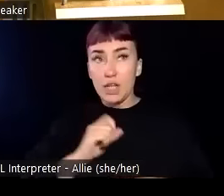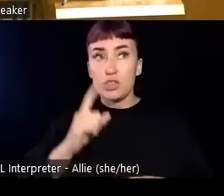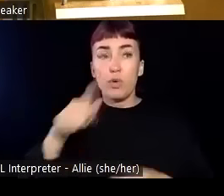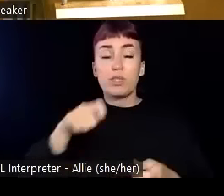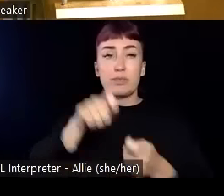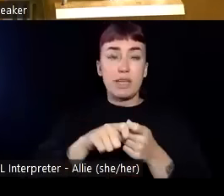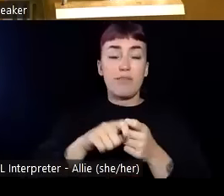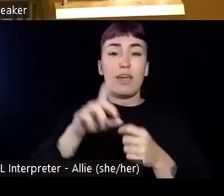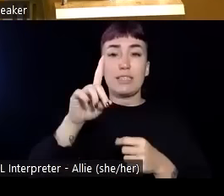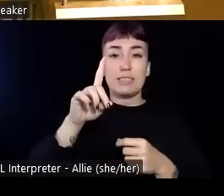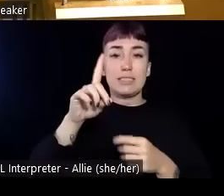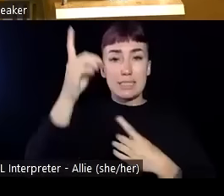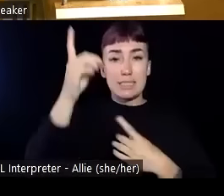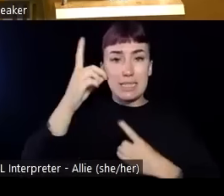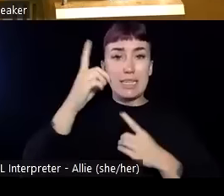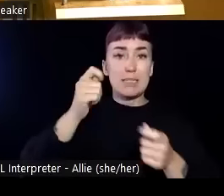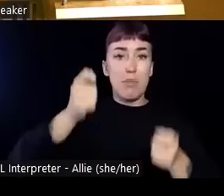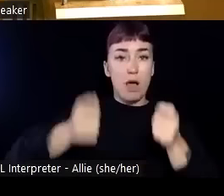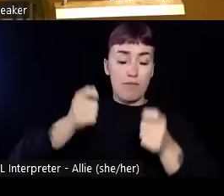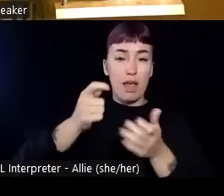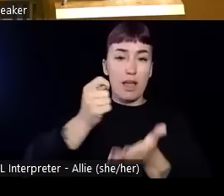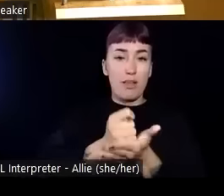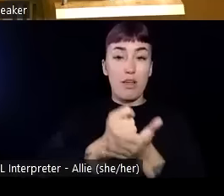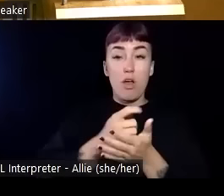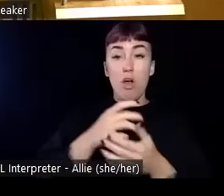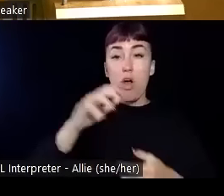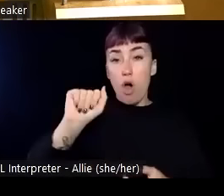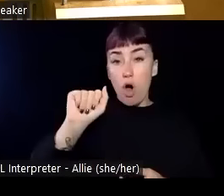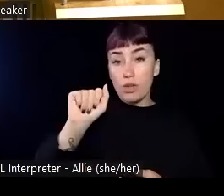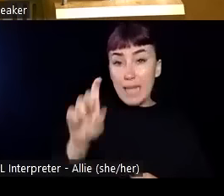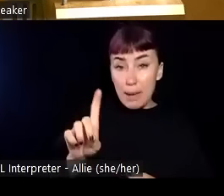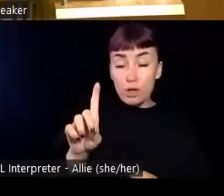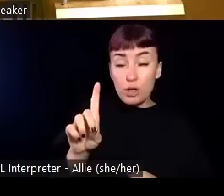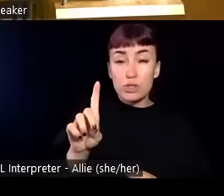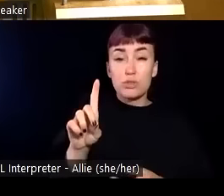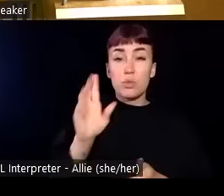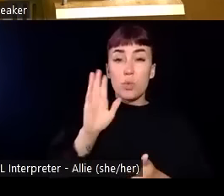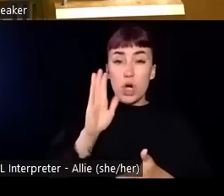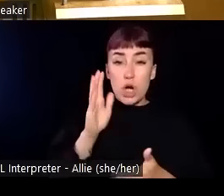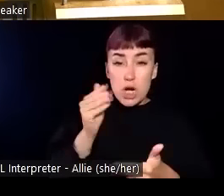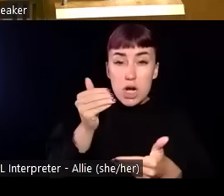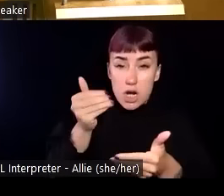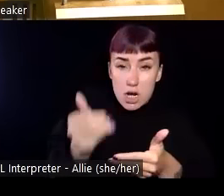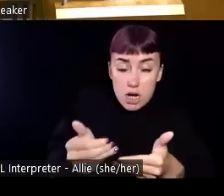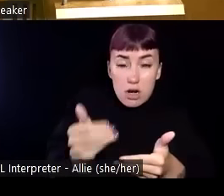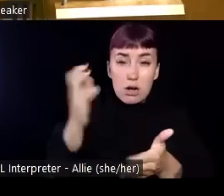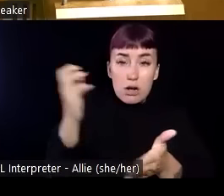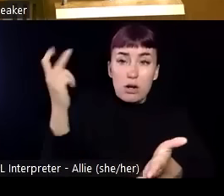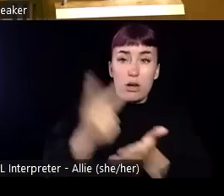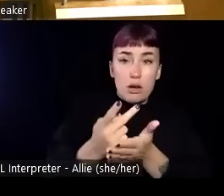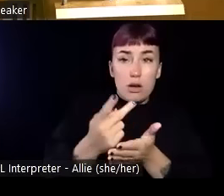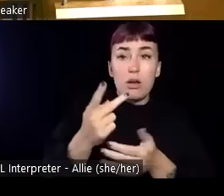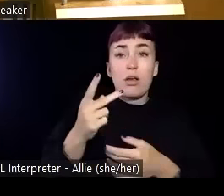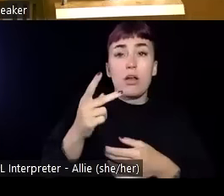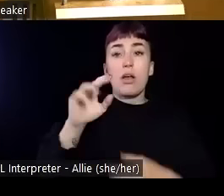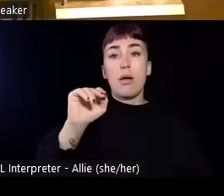the Alzheimer's space on the kind of precipice of that with the approval of the monoclonal antibodies